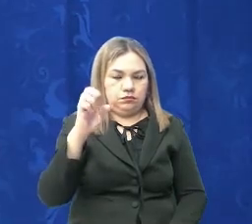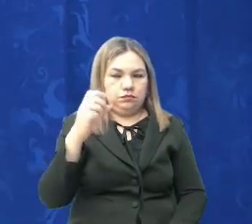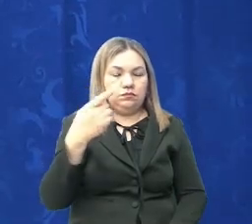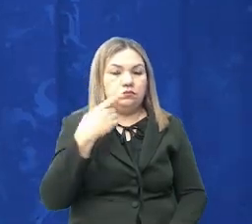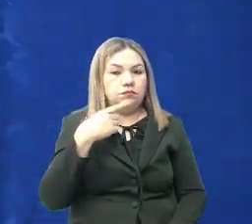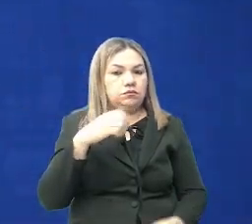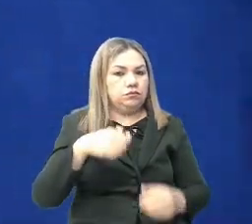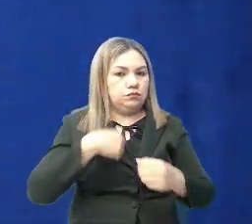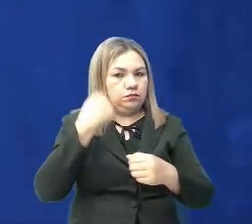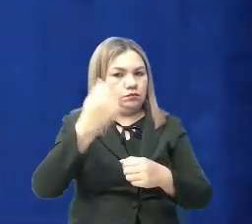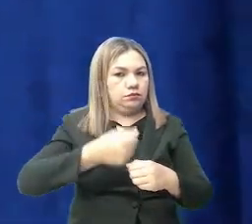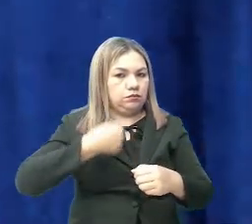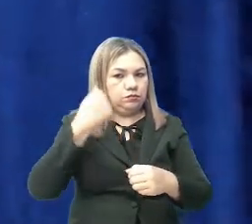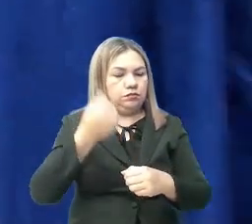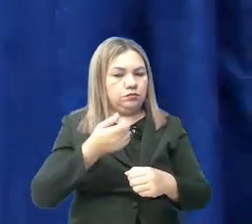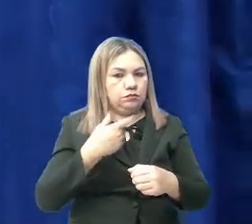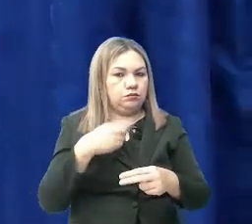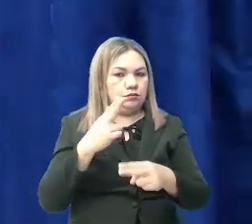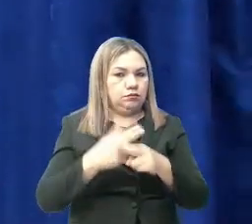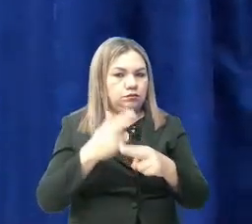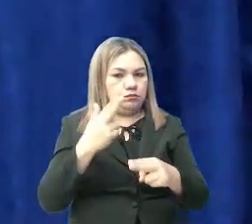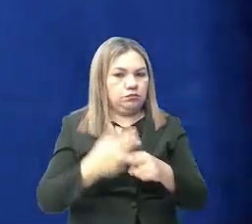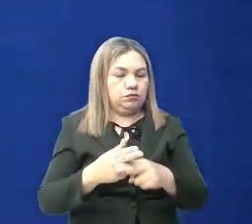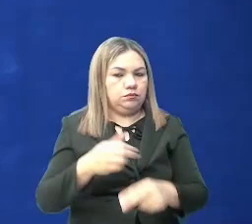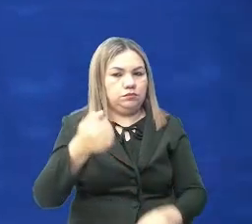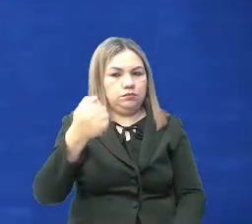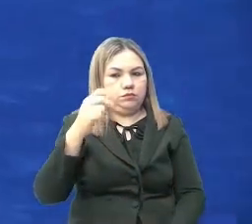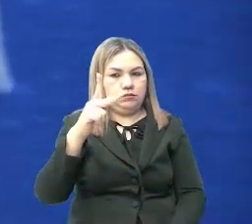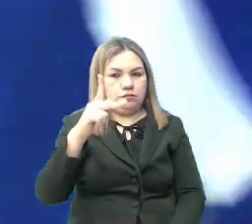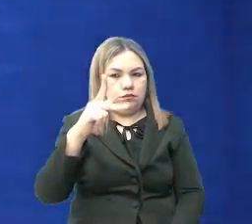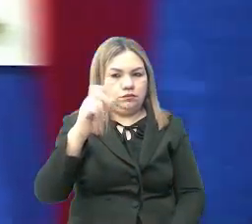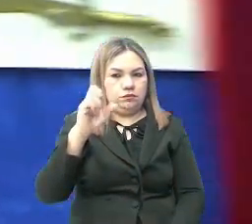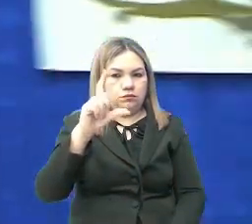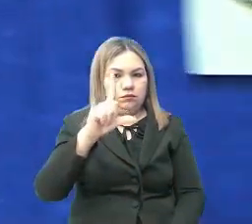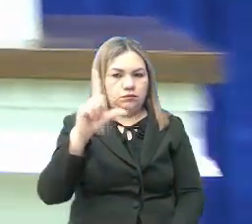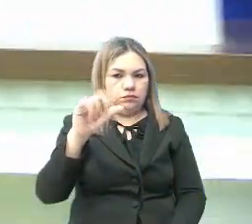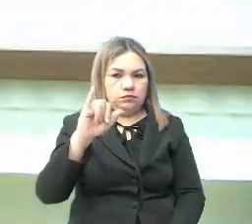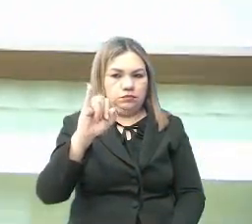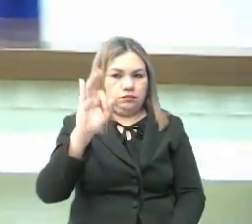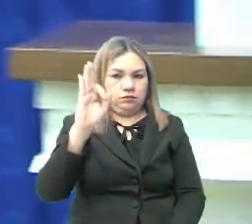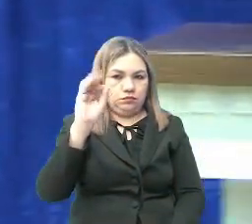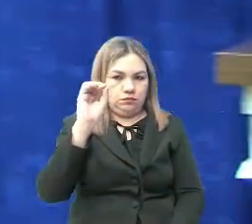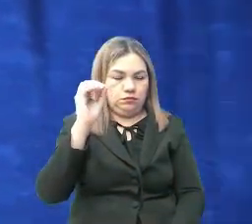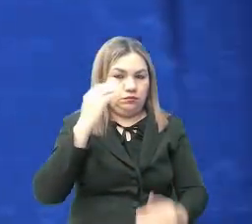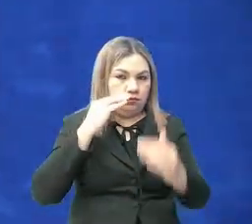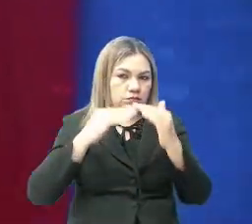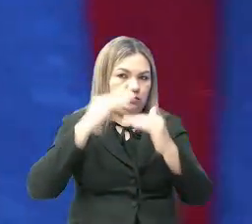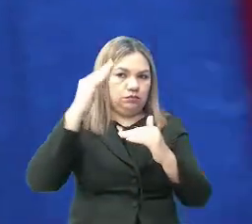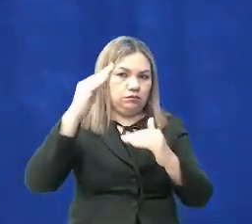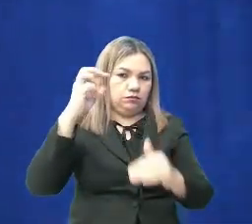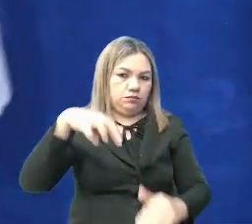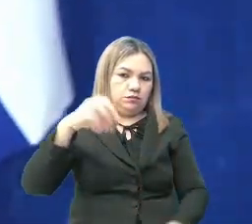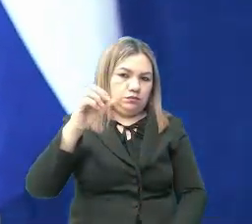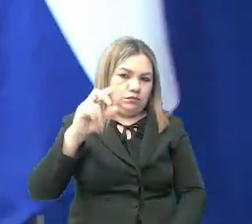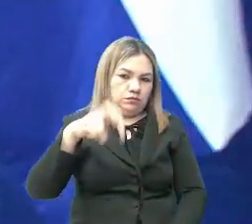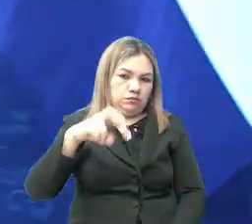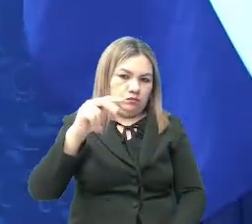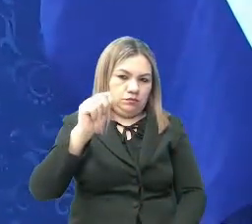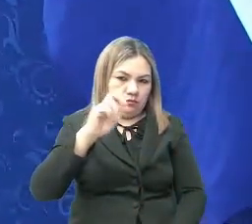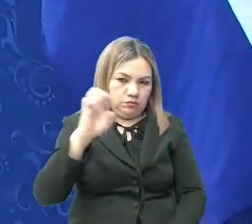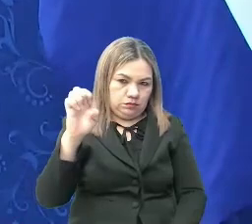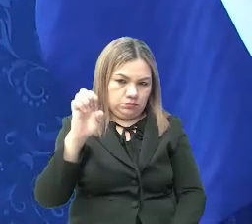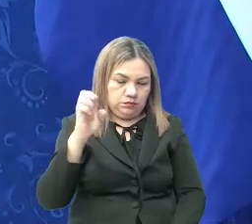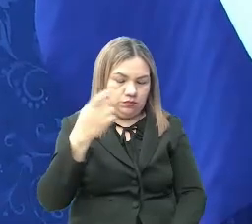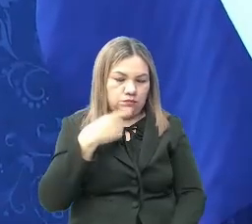hold fast if the prophet takes your name up in the mount. I have a few